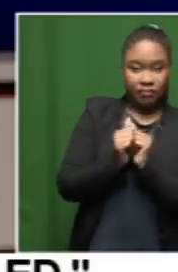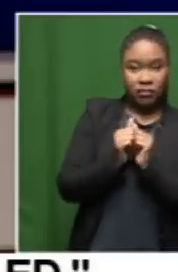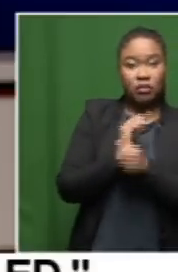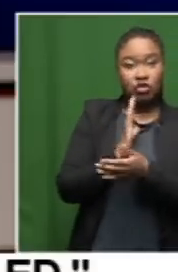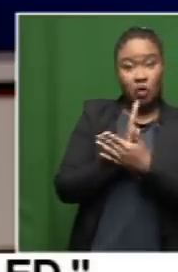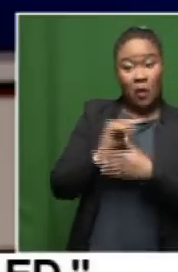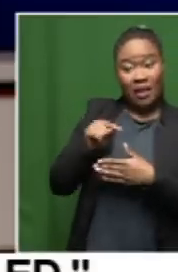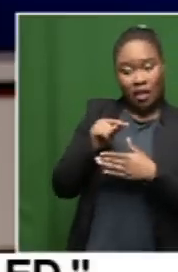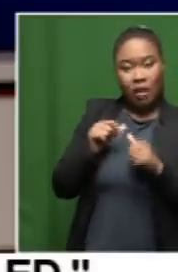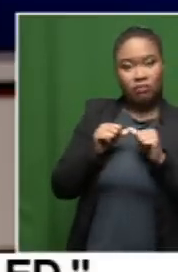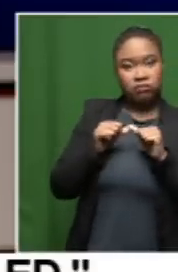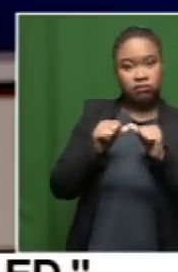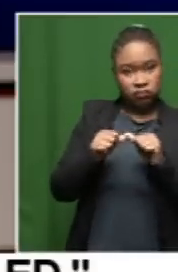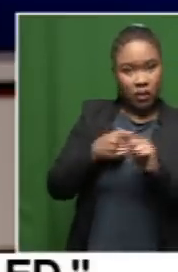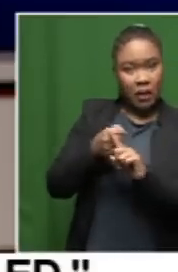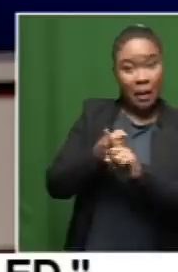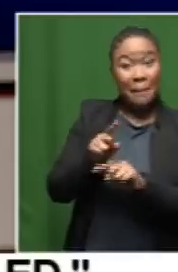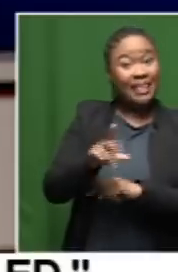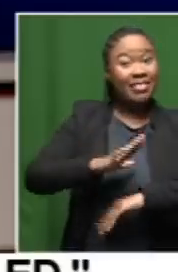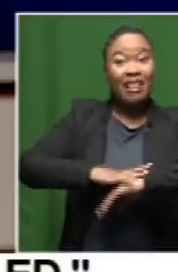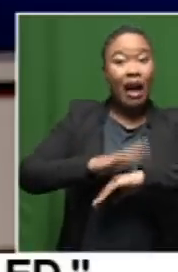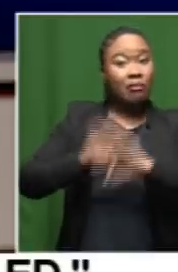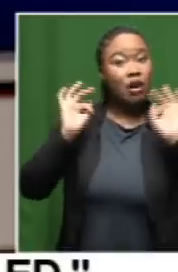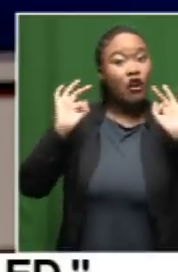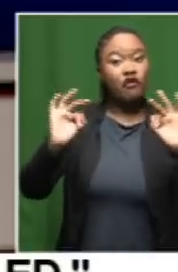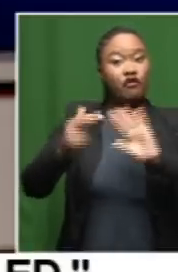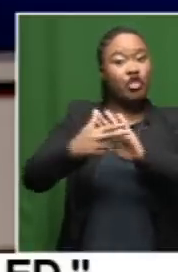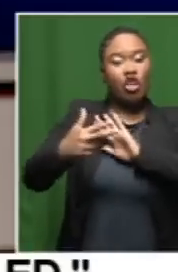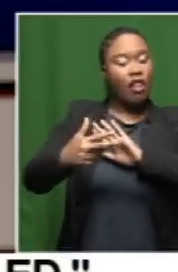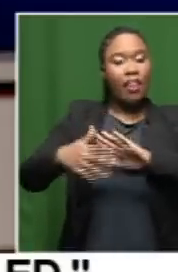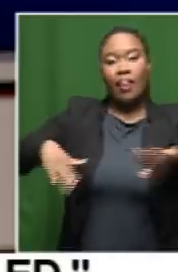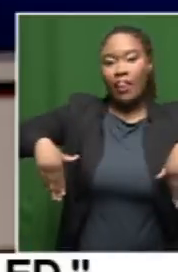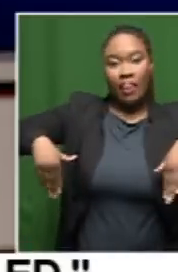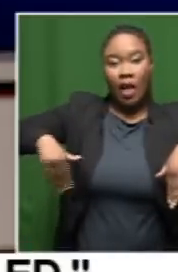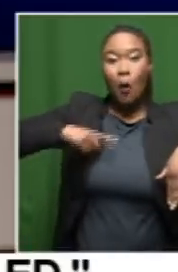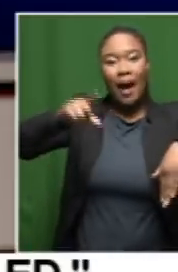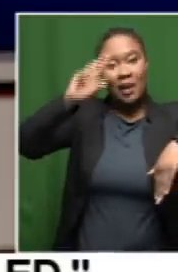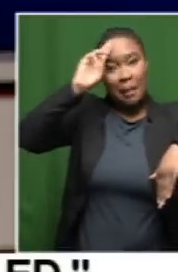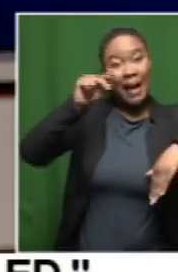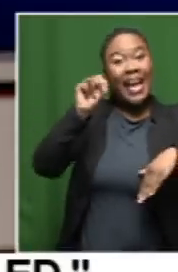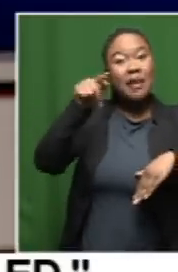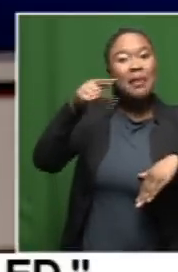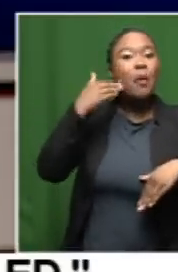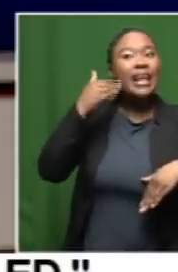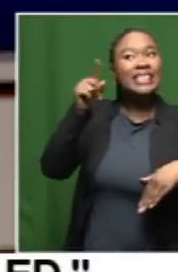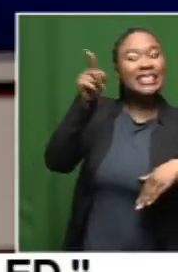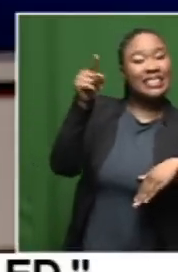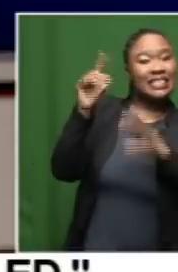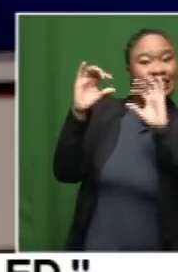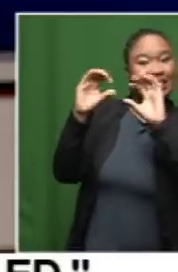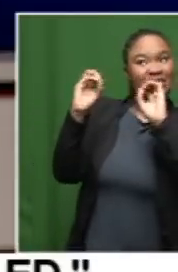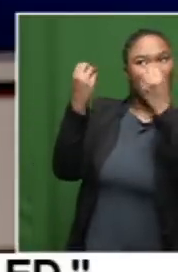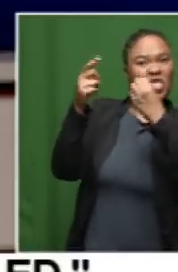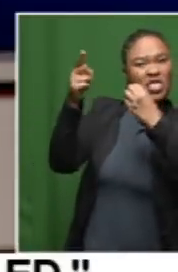of the People. But at the time, the party was not officially the Congress of the People because it was banned. Only its leaders were there